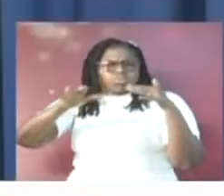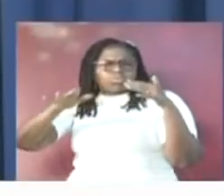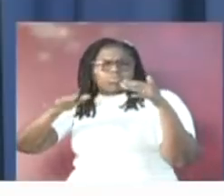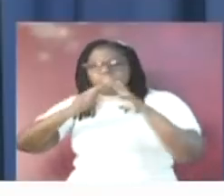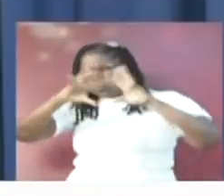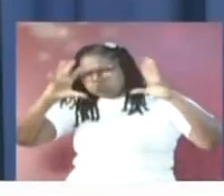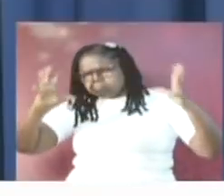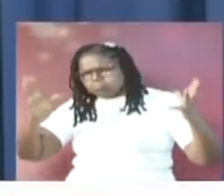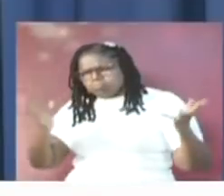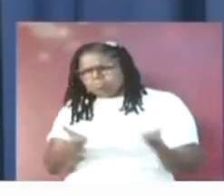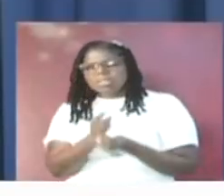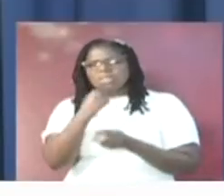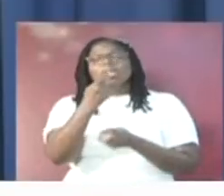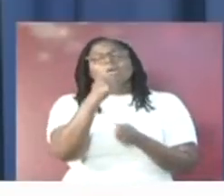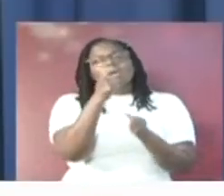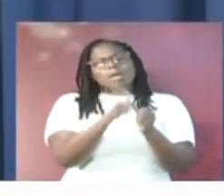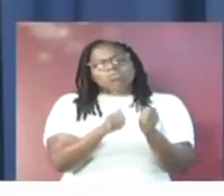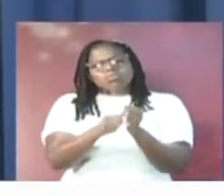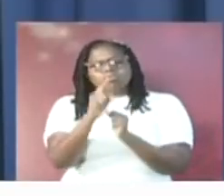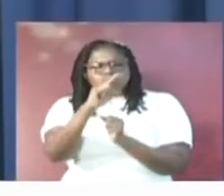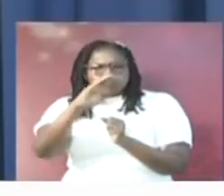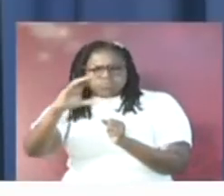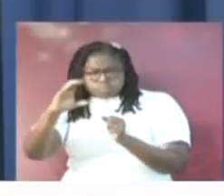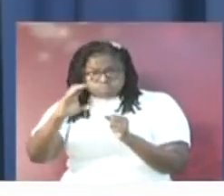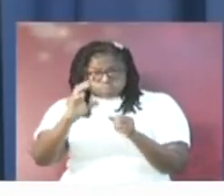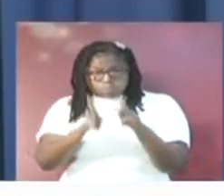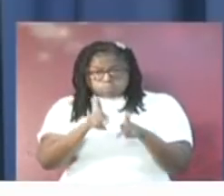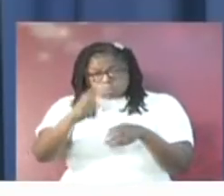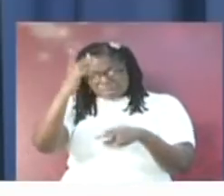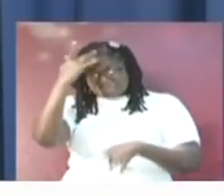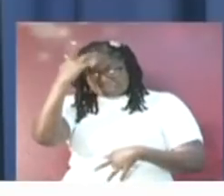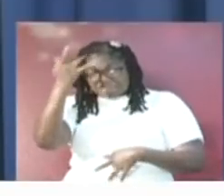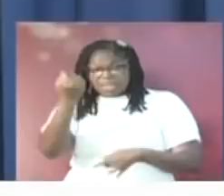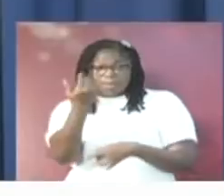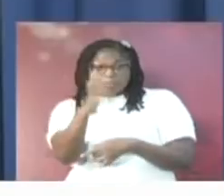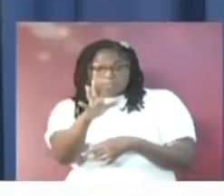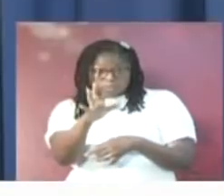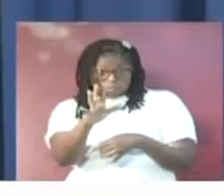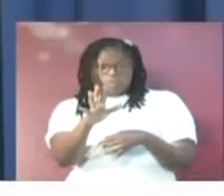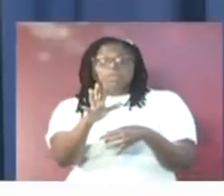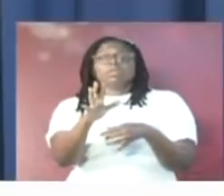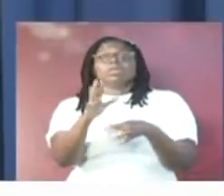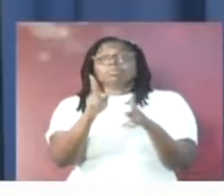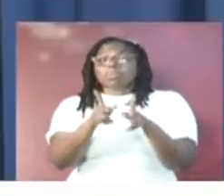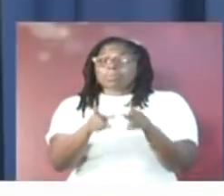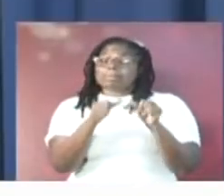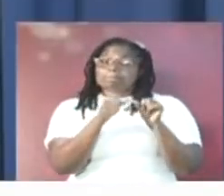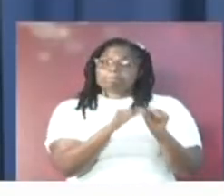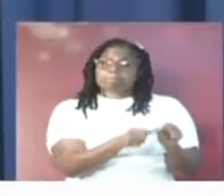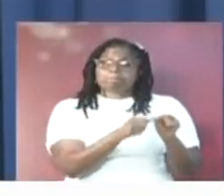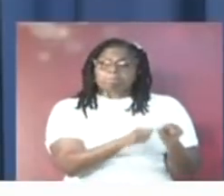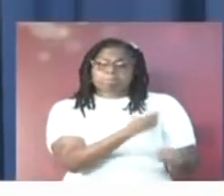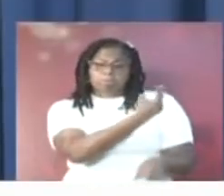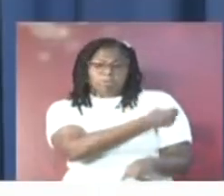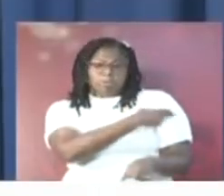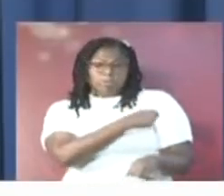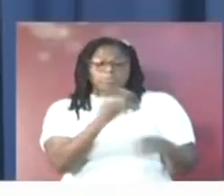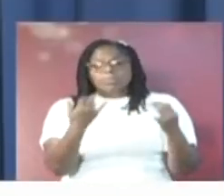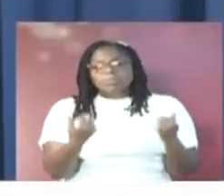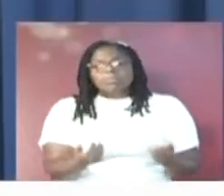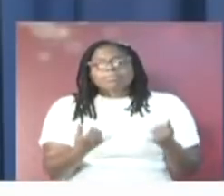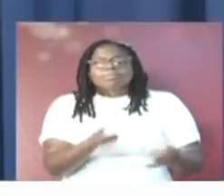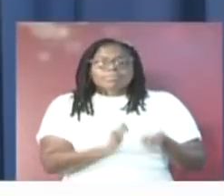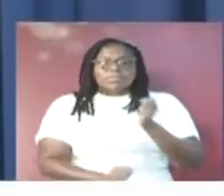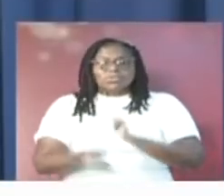cases, 15% will need hospital care. You could see now we are mirroring that almost exactly. We are now